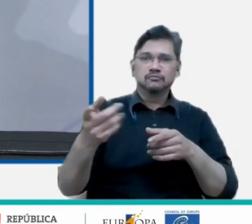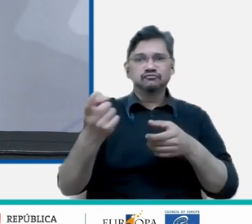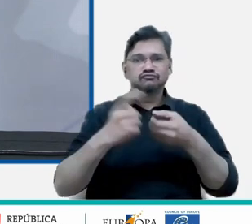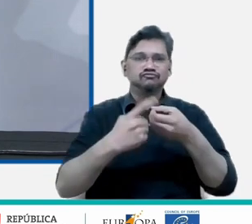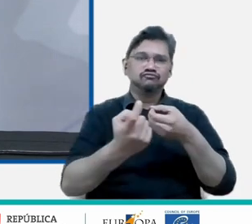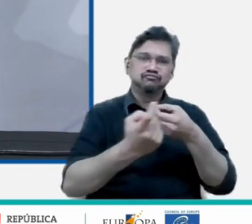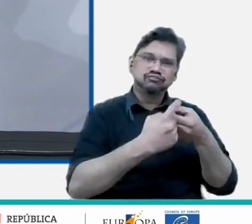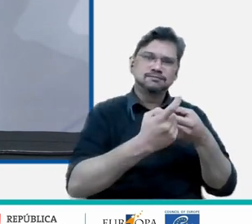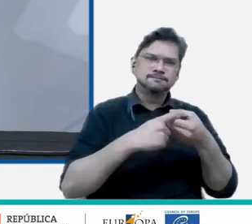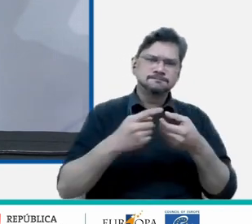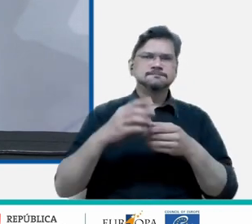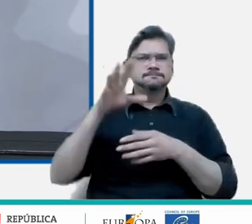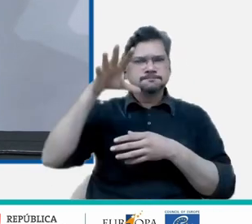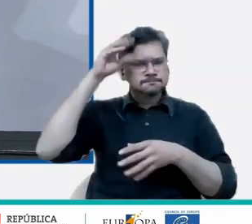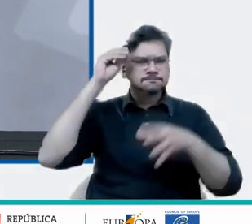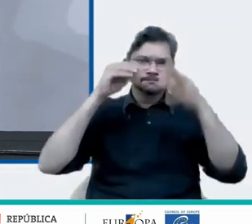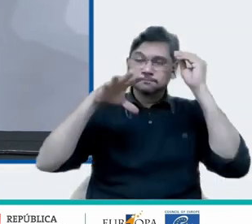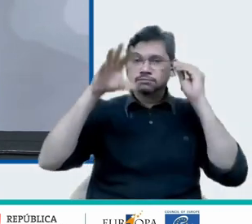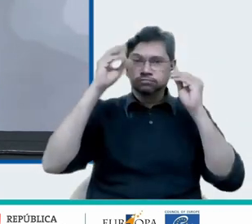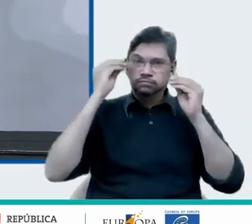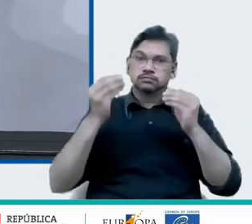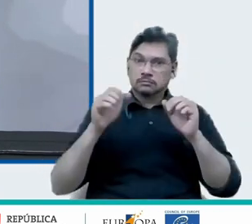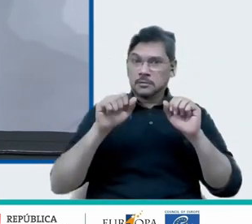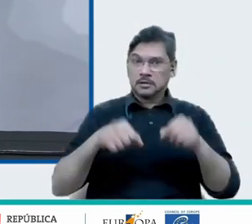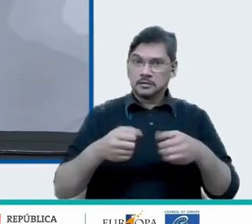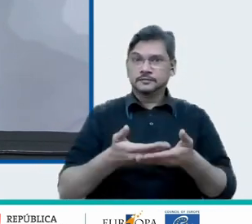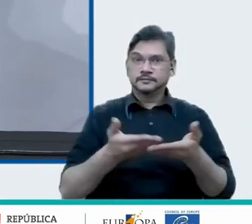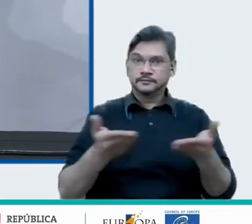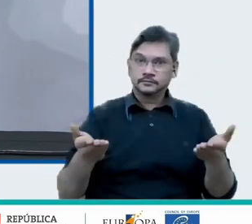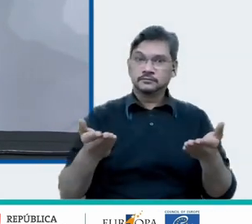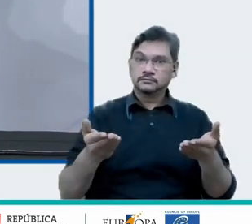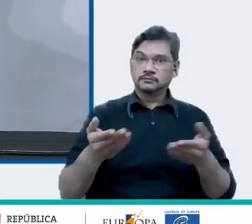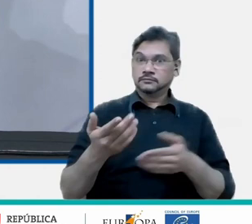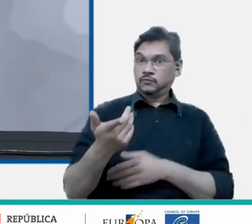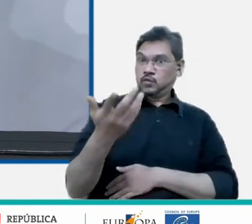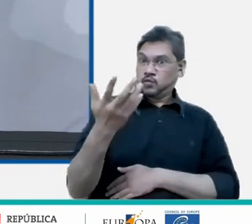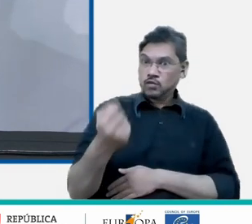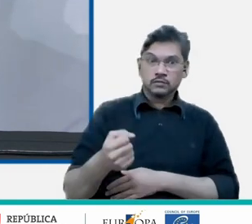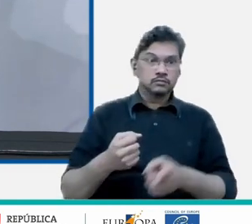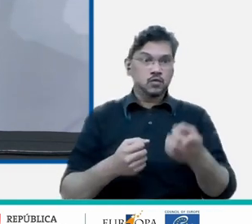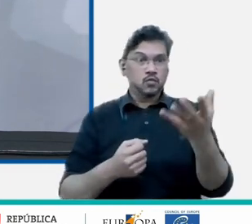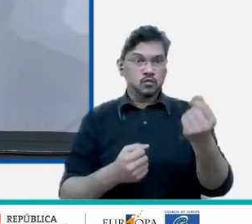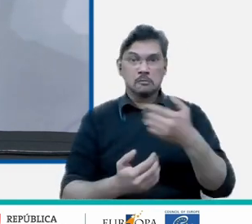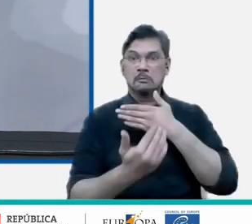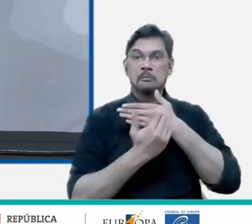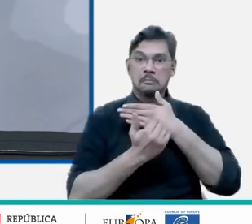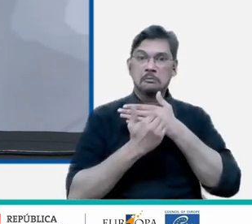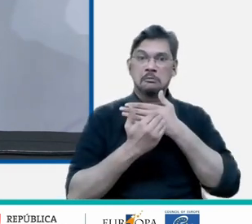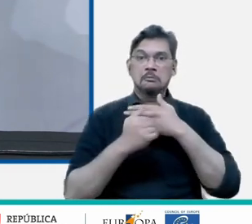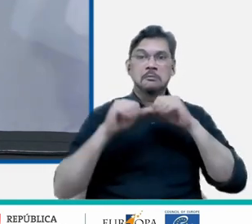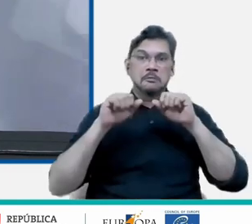course, you know, response to demand, basically, approach so that the cities that are